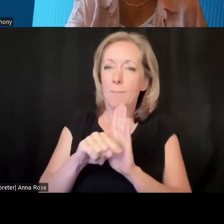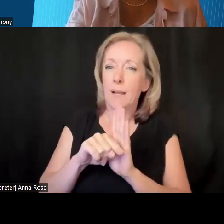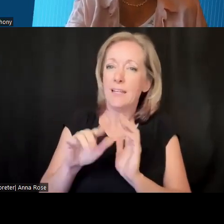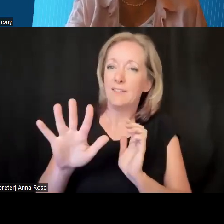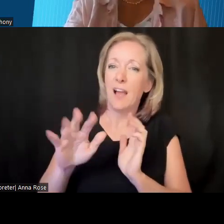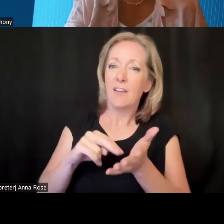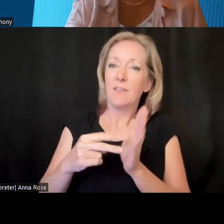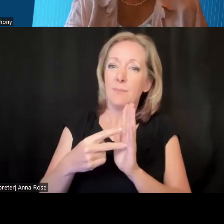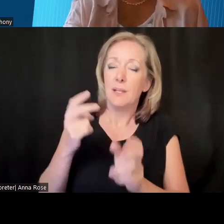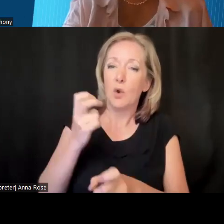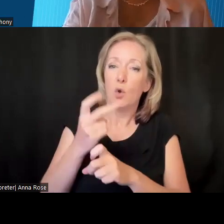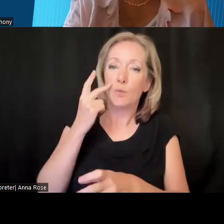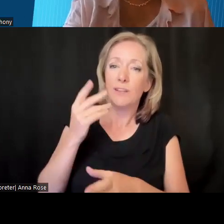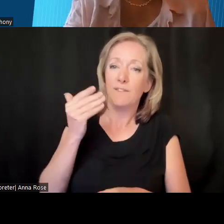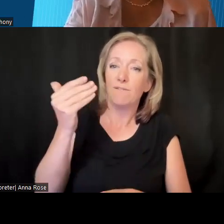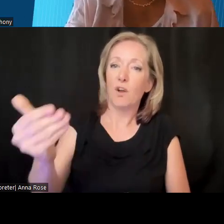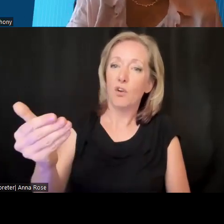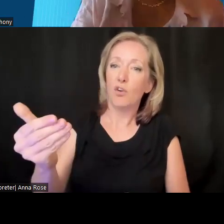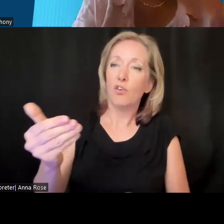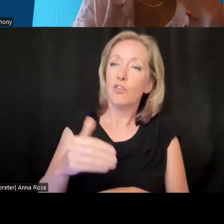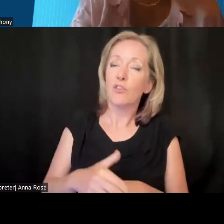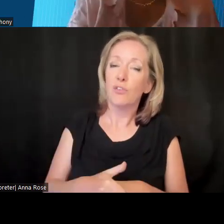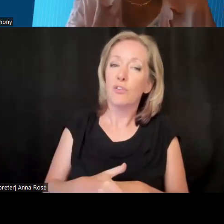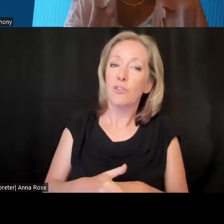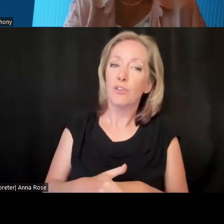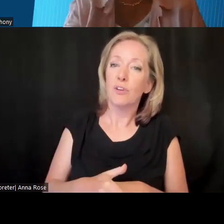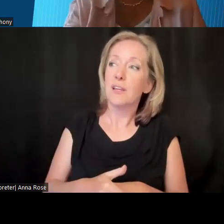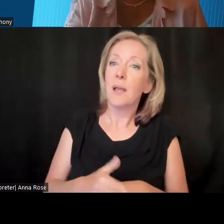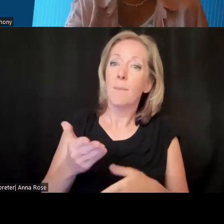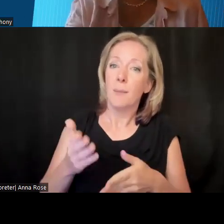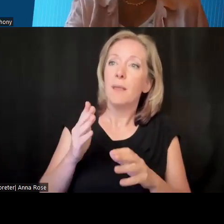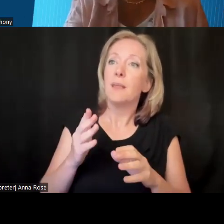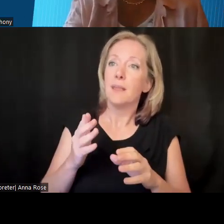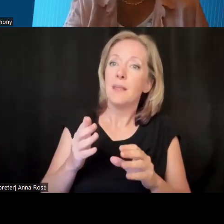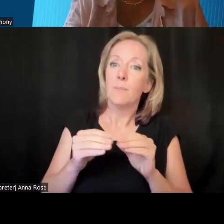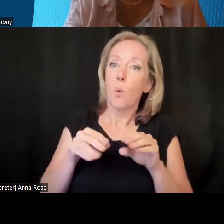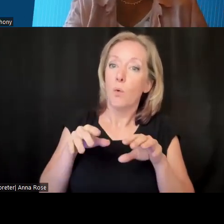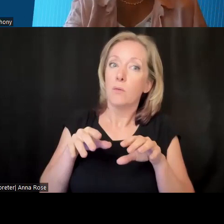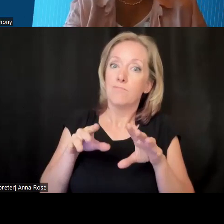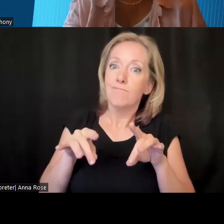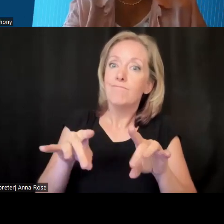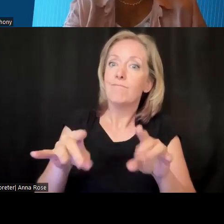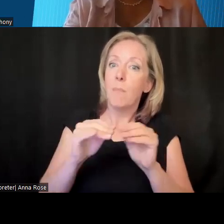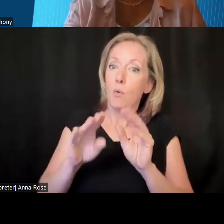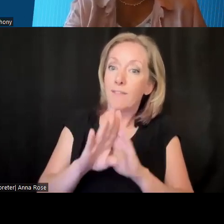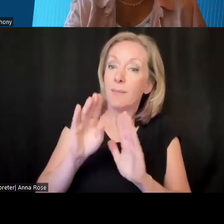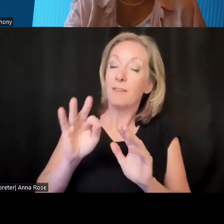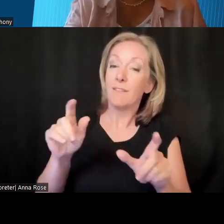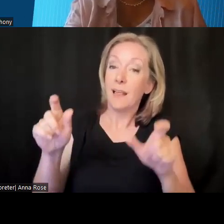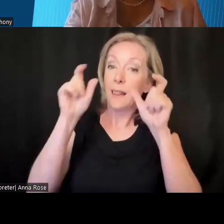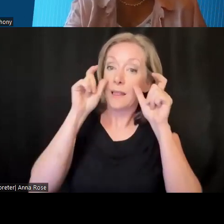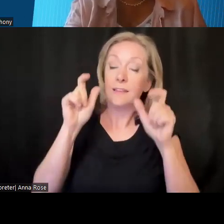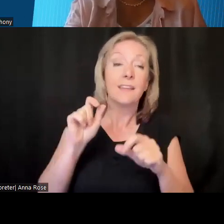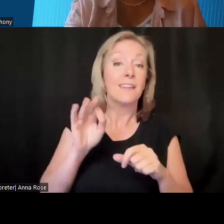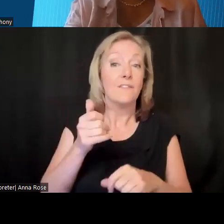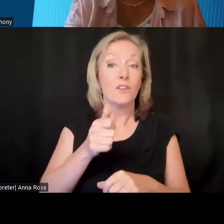you're nearsighted, and the kid would make more positive gains if he had glasses. So if this is not your comfort level, this